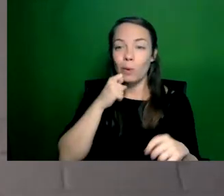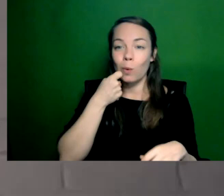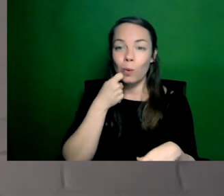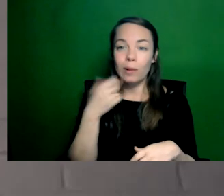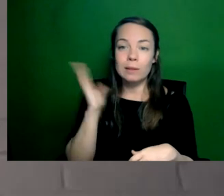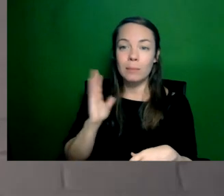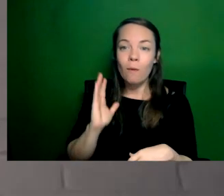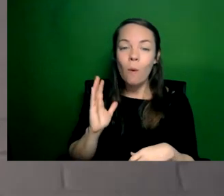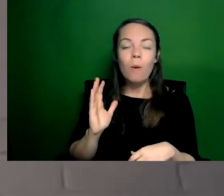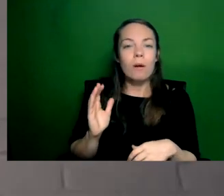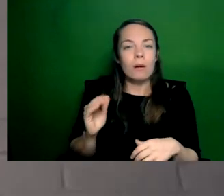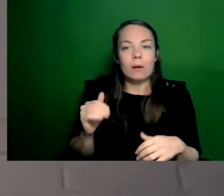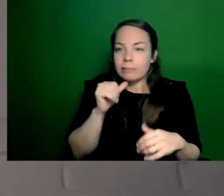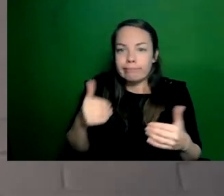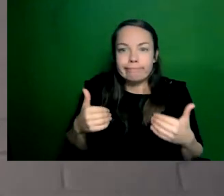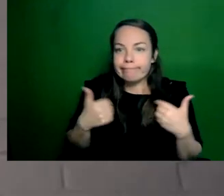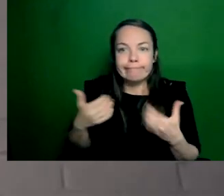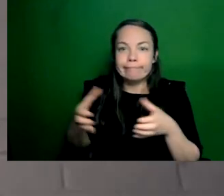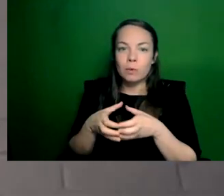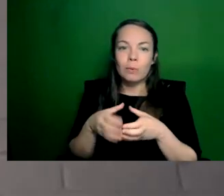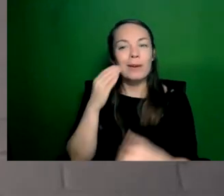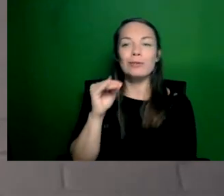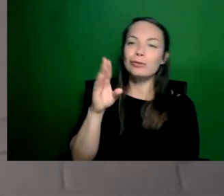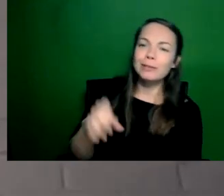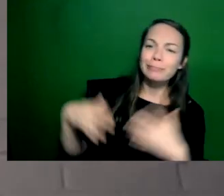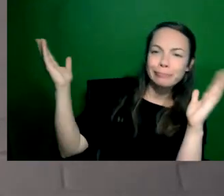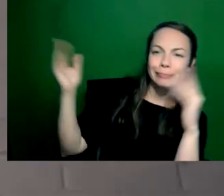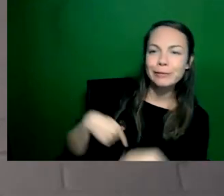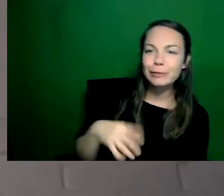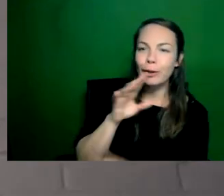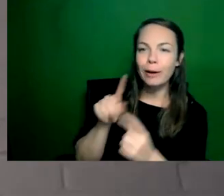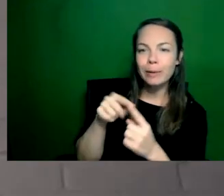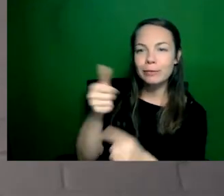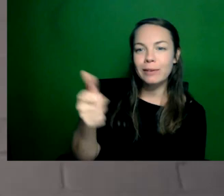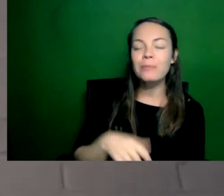as informed as we'd like to be. I know Jeff's like, come on, Will, you speak for yourself. But